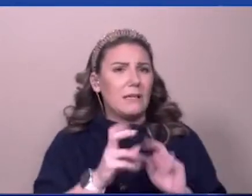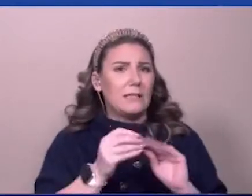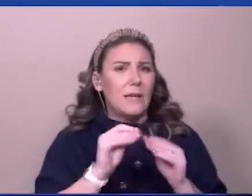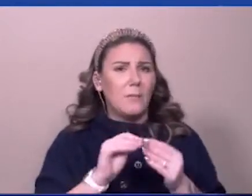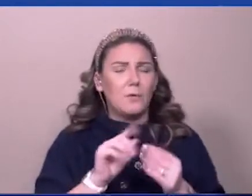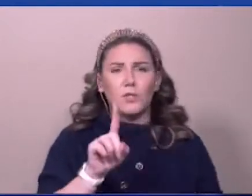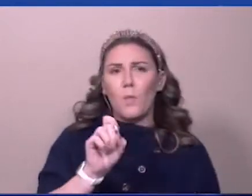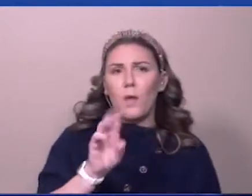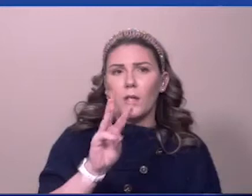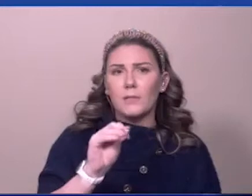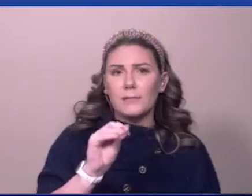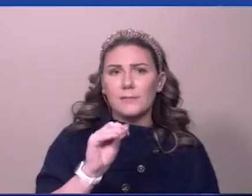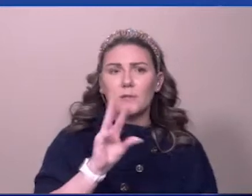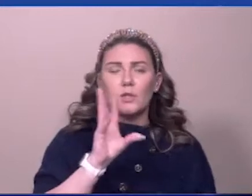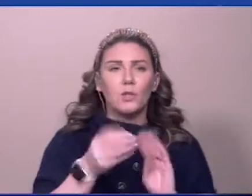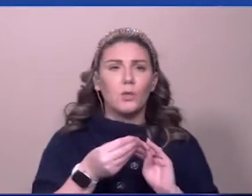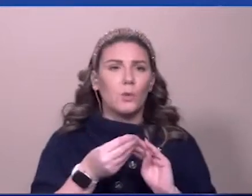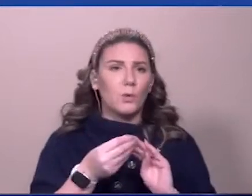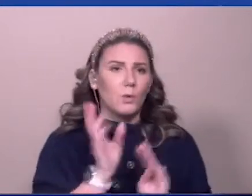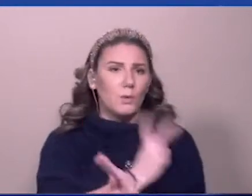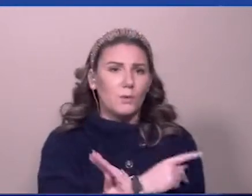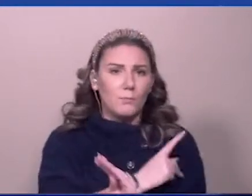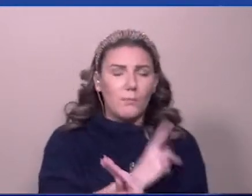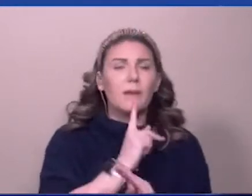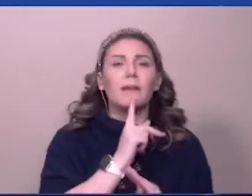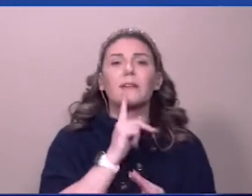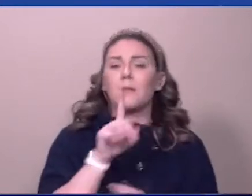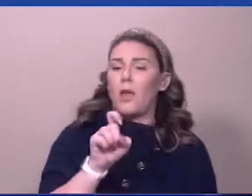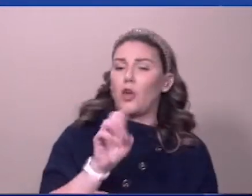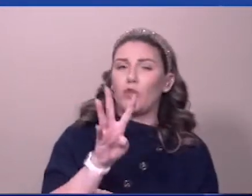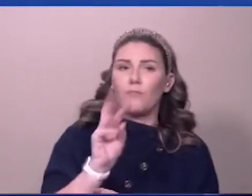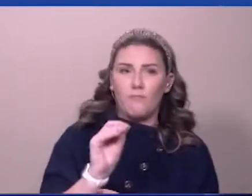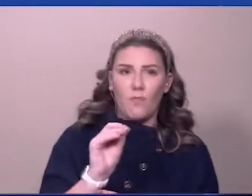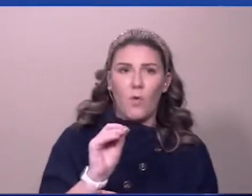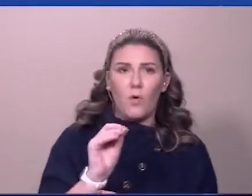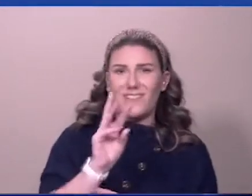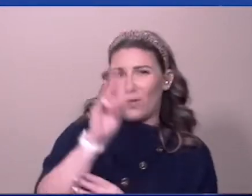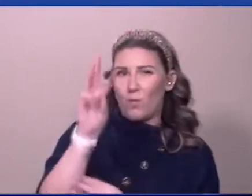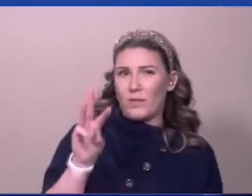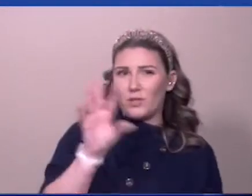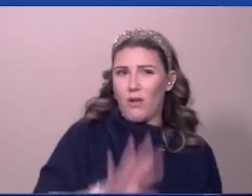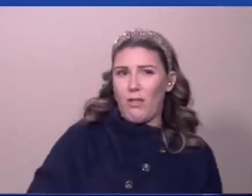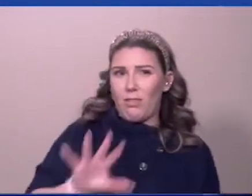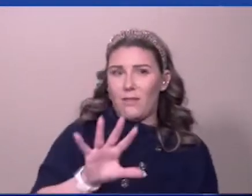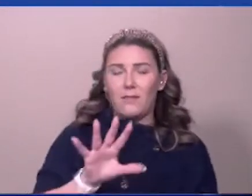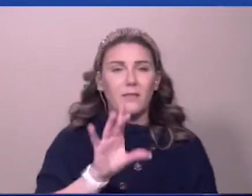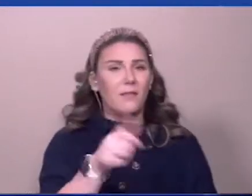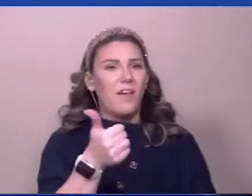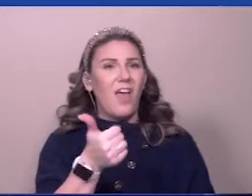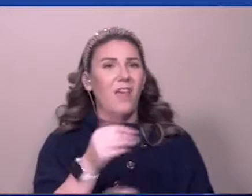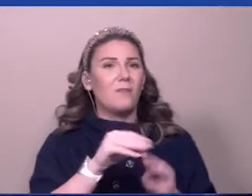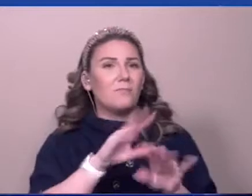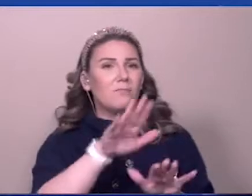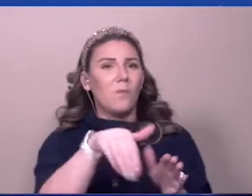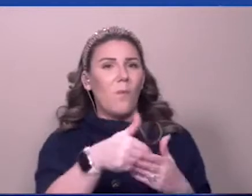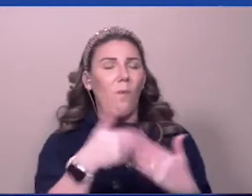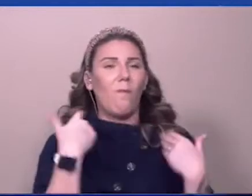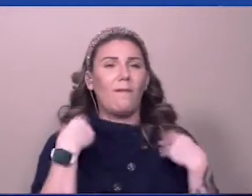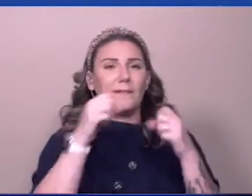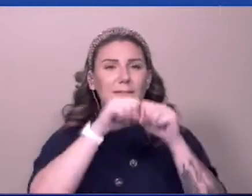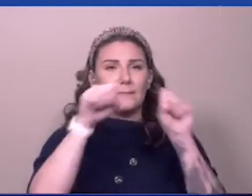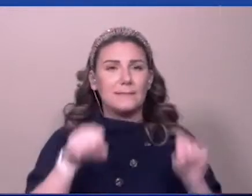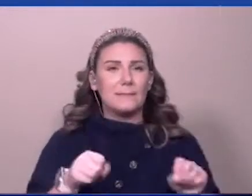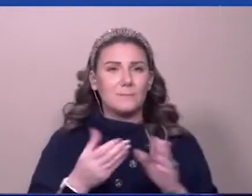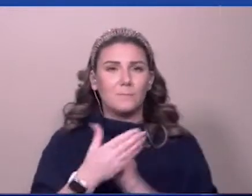160 total patients at the system level. 140 of those are in the Wichita area. The rest are throughout our health system in the whole state.